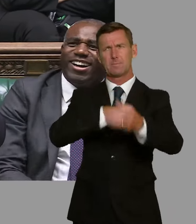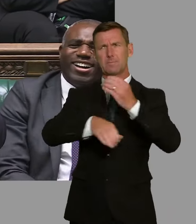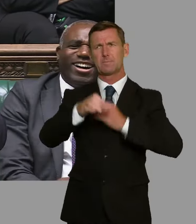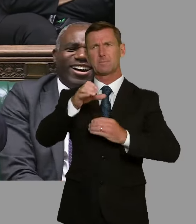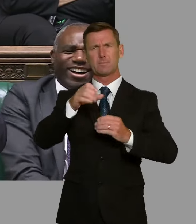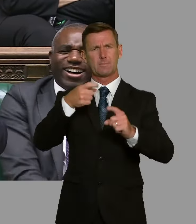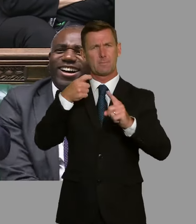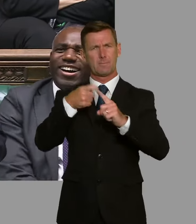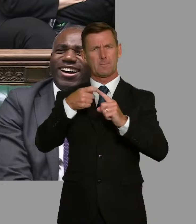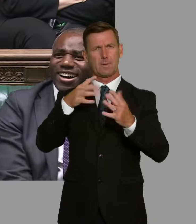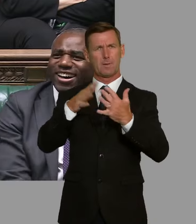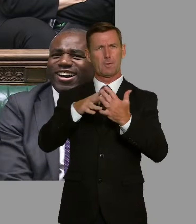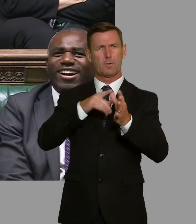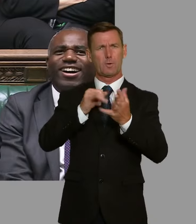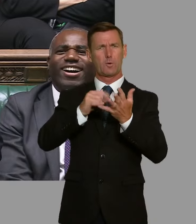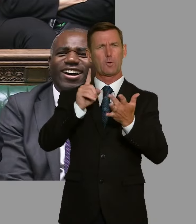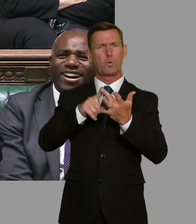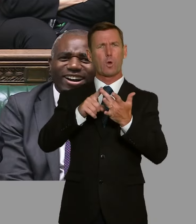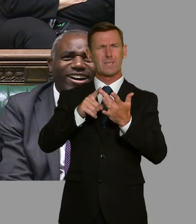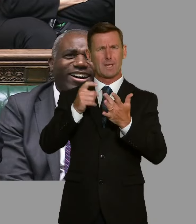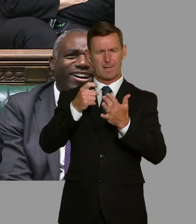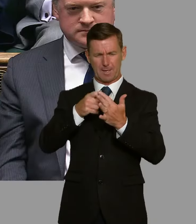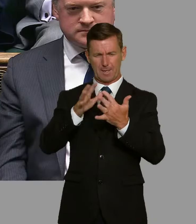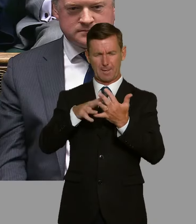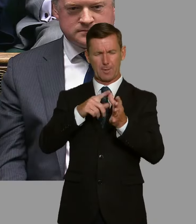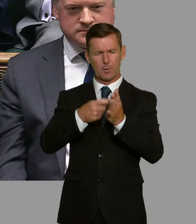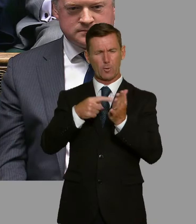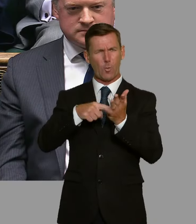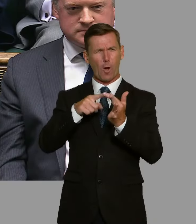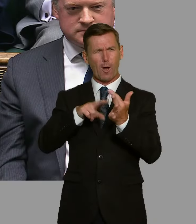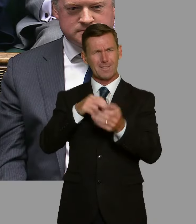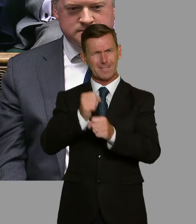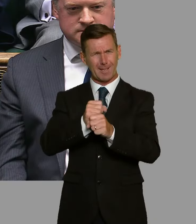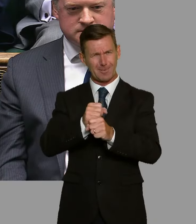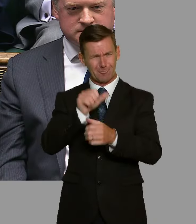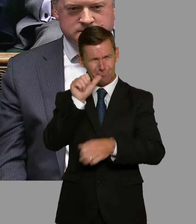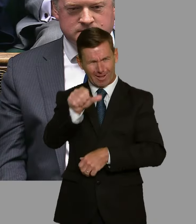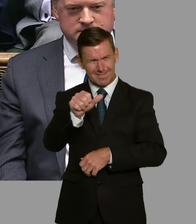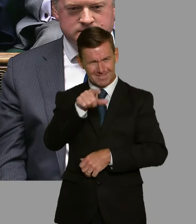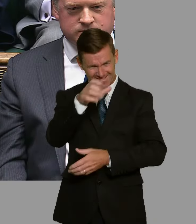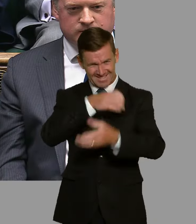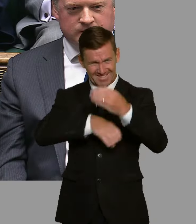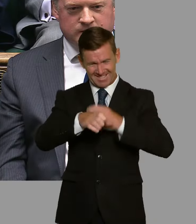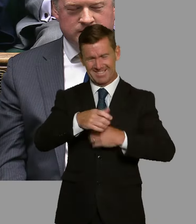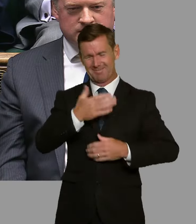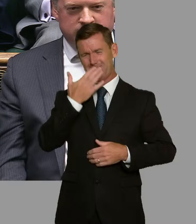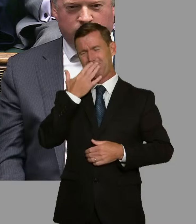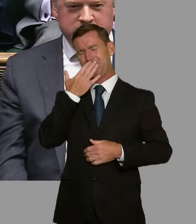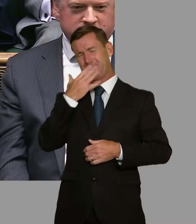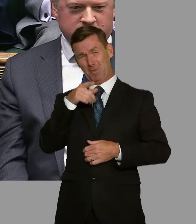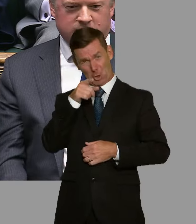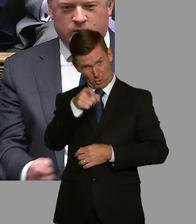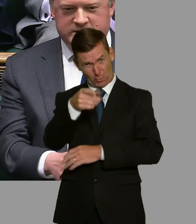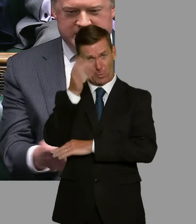And now he stands there to give lectures on economic prudence. You couldn't script it. But, Mr. Speaker,